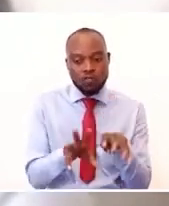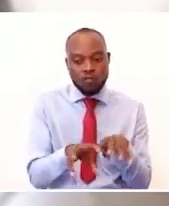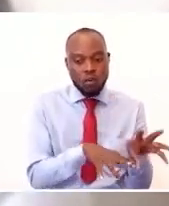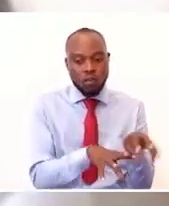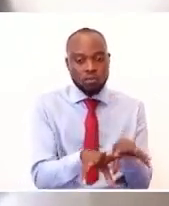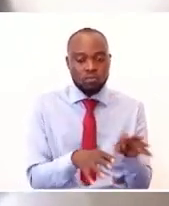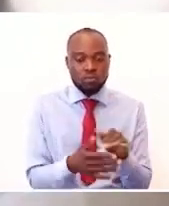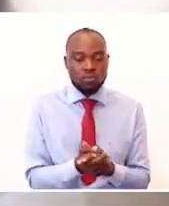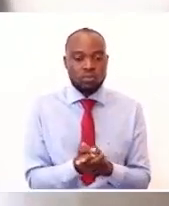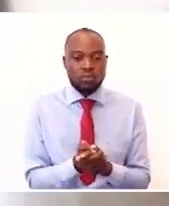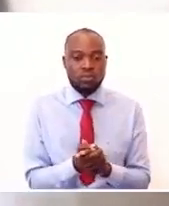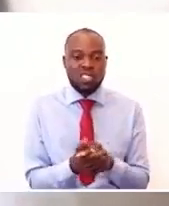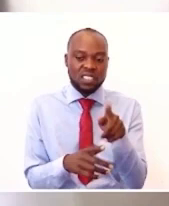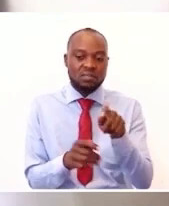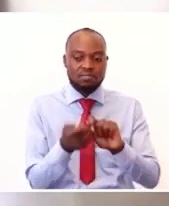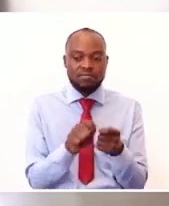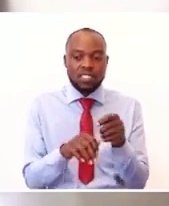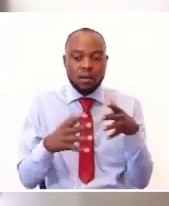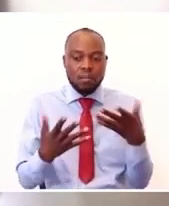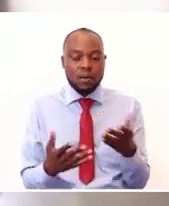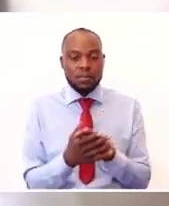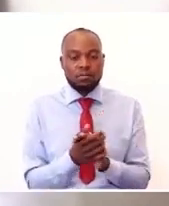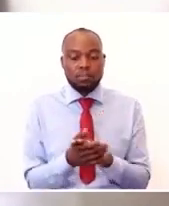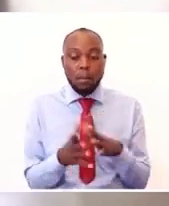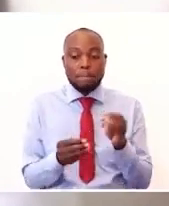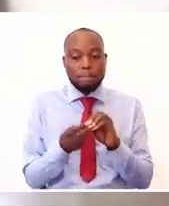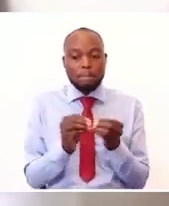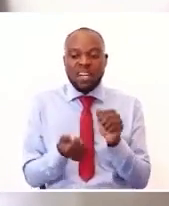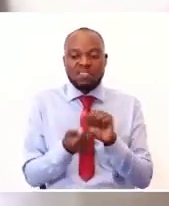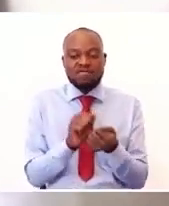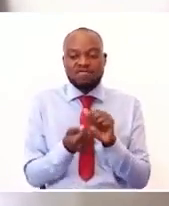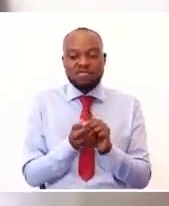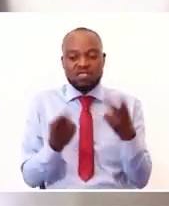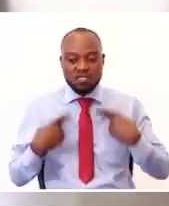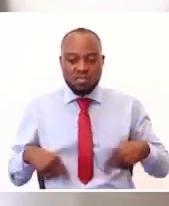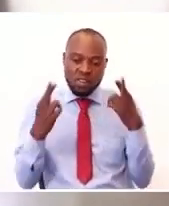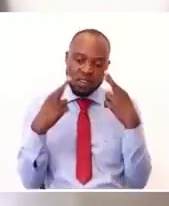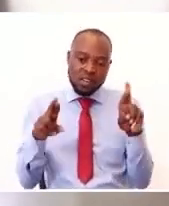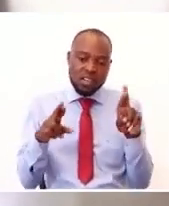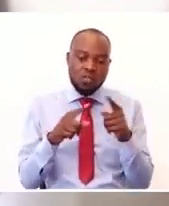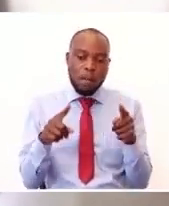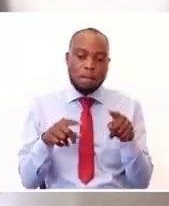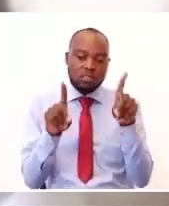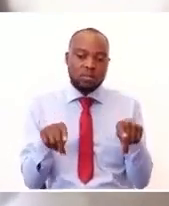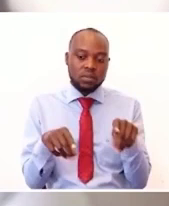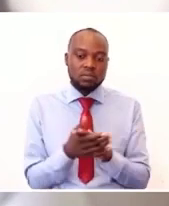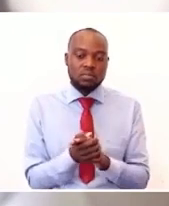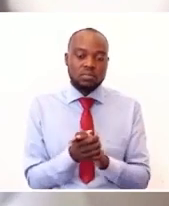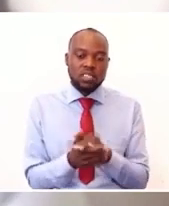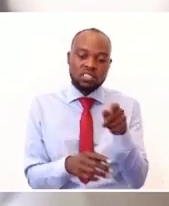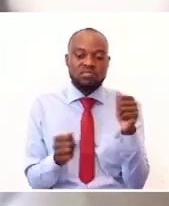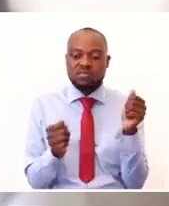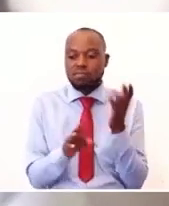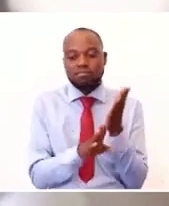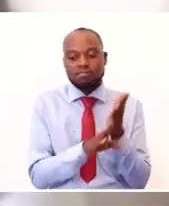this turns over and affects human rights and the living standards of people is in many different